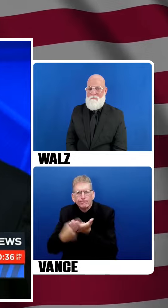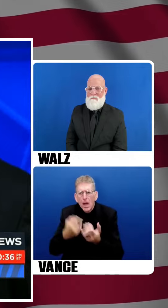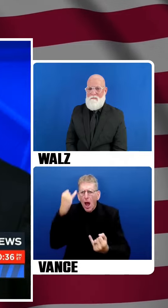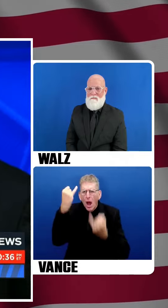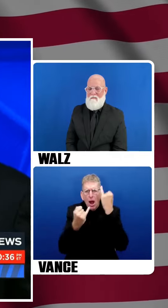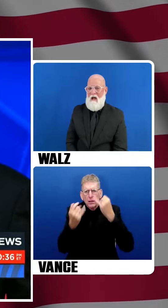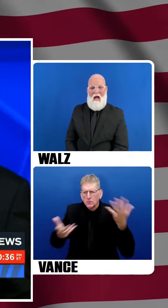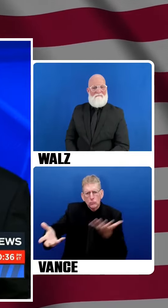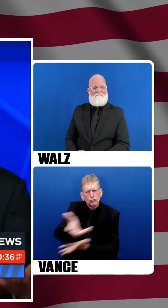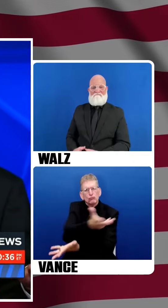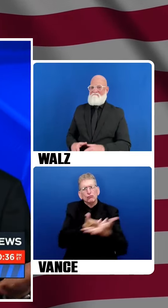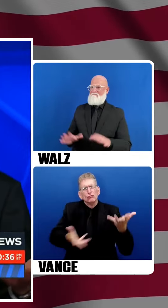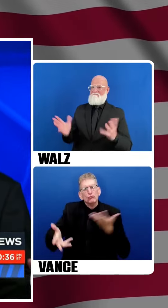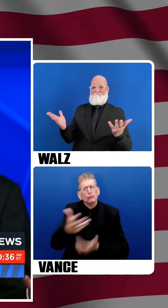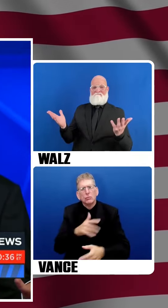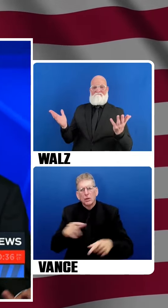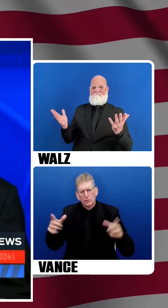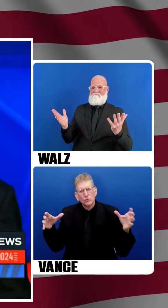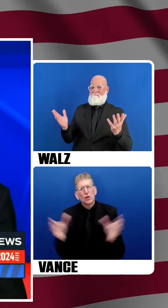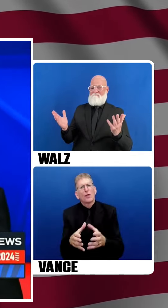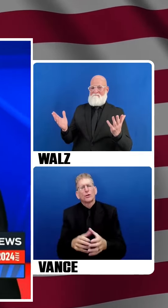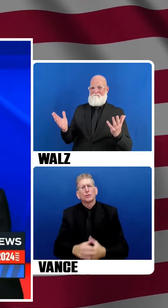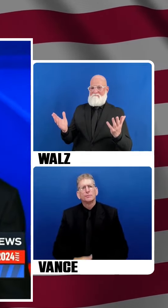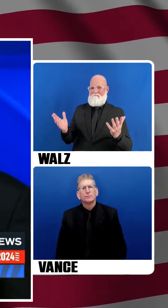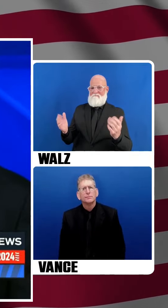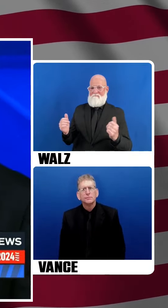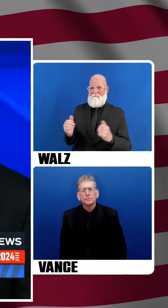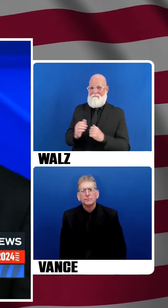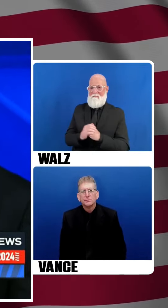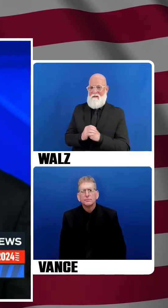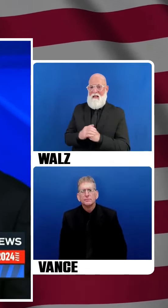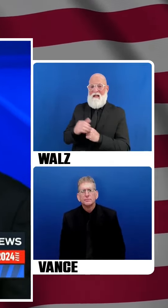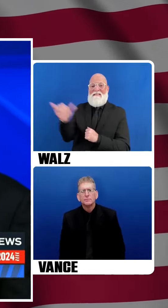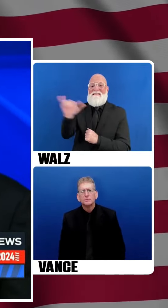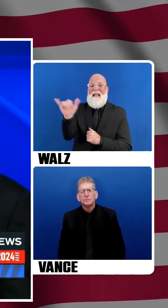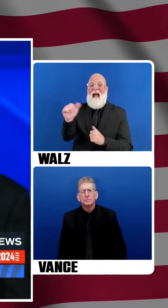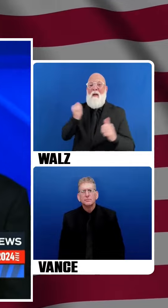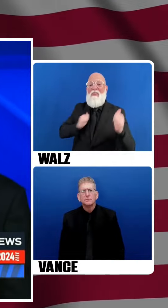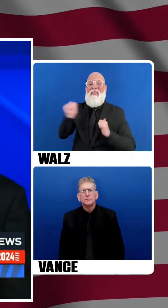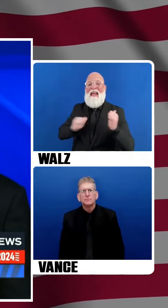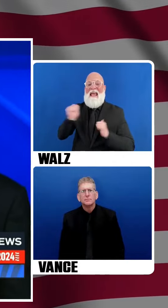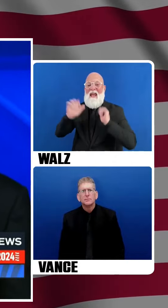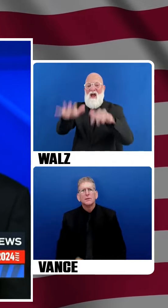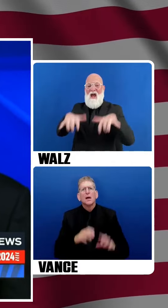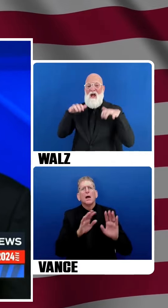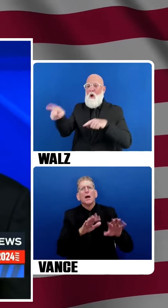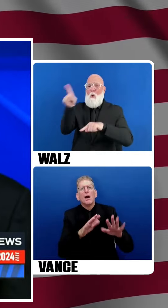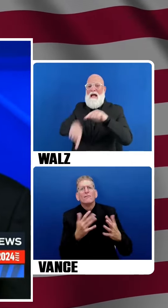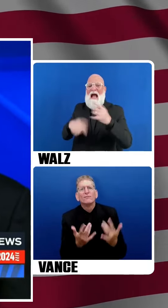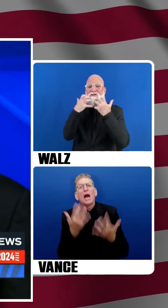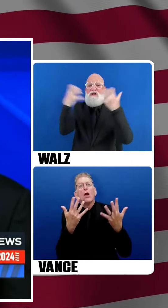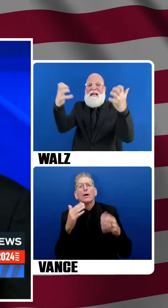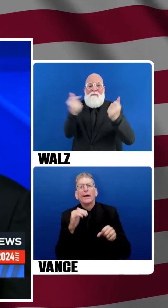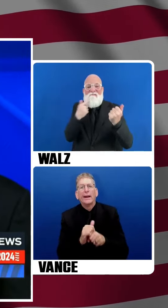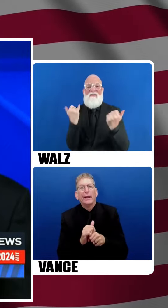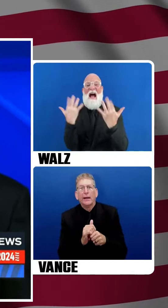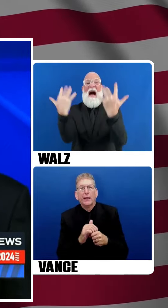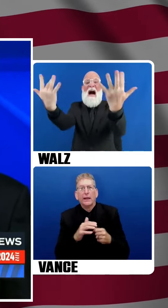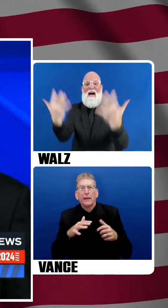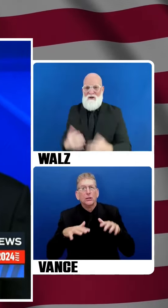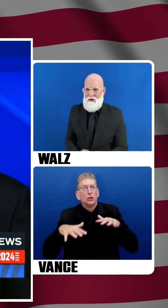theater. That's the test. That's the Supreme Court test. Tim, fire in a crowded theater. You guys wanted to kick people off of Facebook for saying